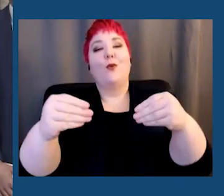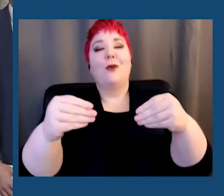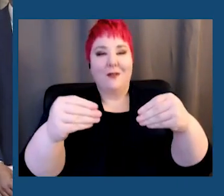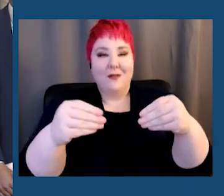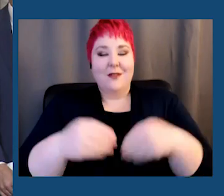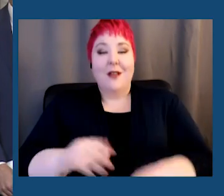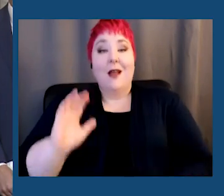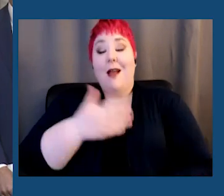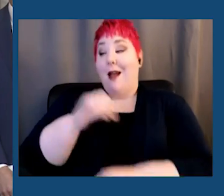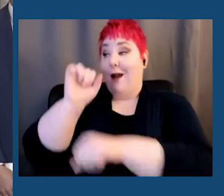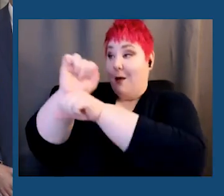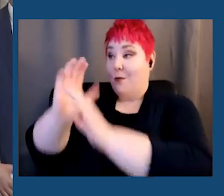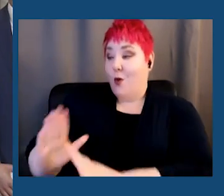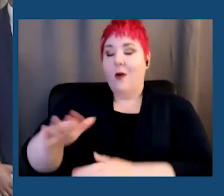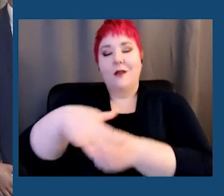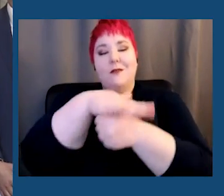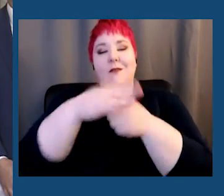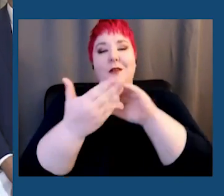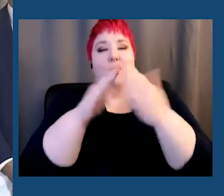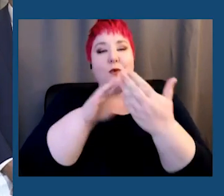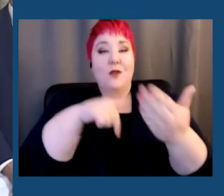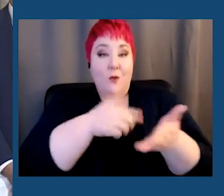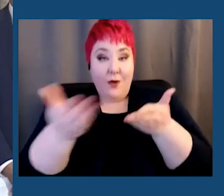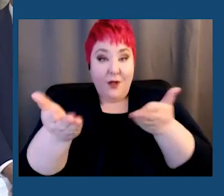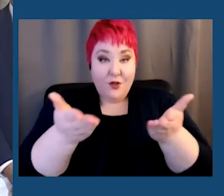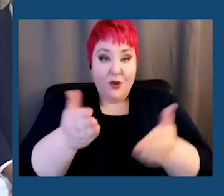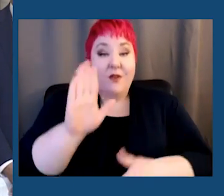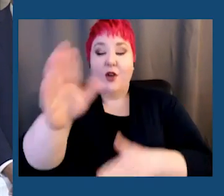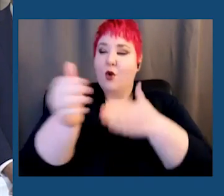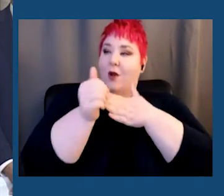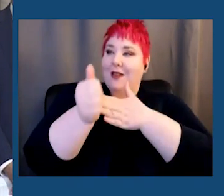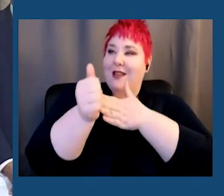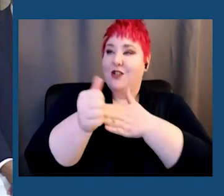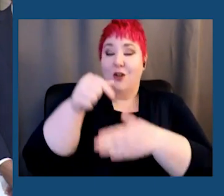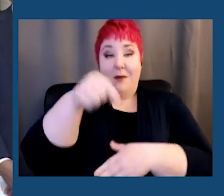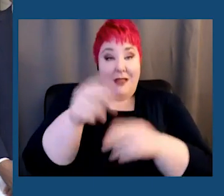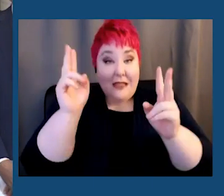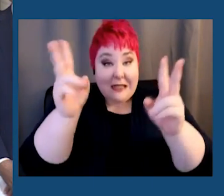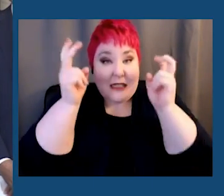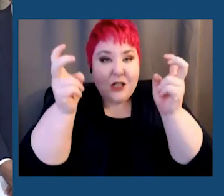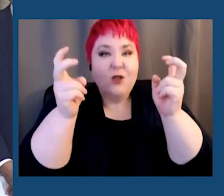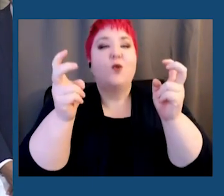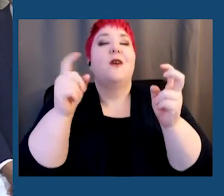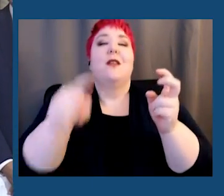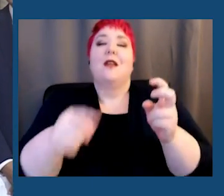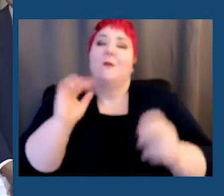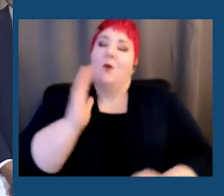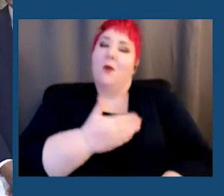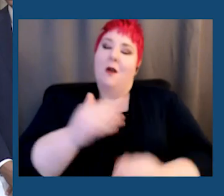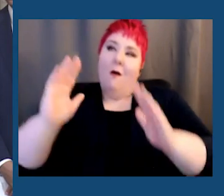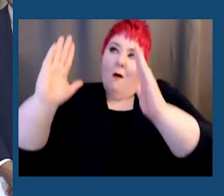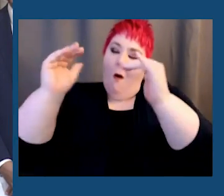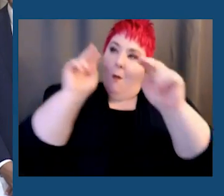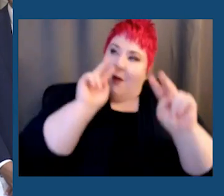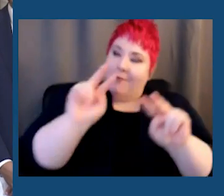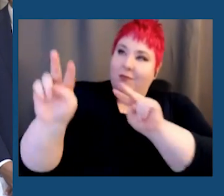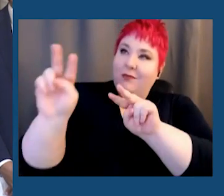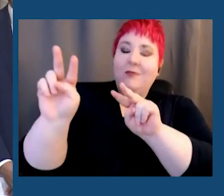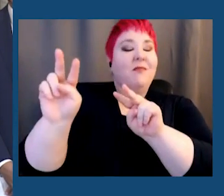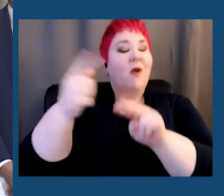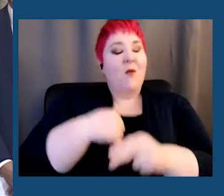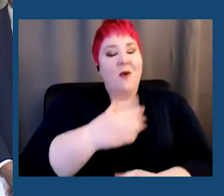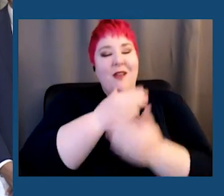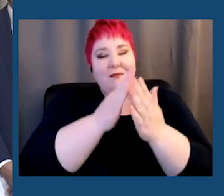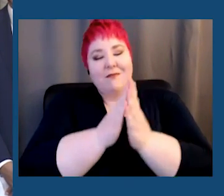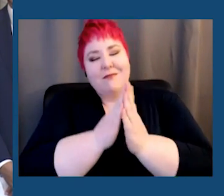local communities we serve. Your leadership on the issue has been a beacon of hope, and we greatly appreciate your continued support on our fight against